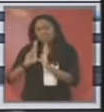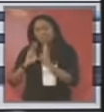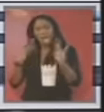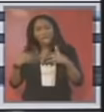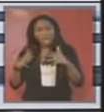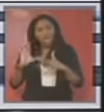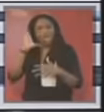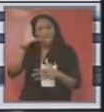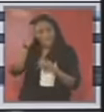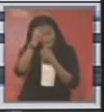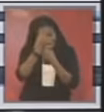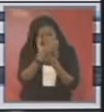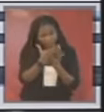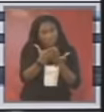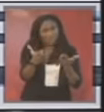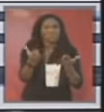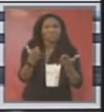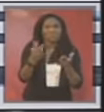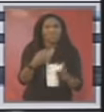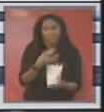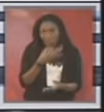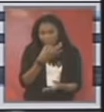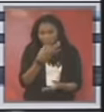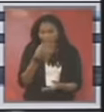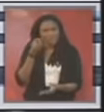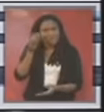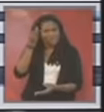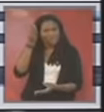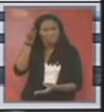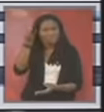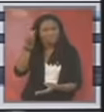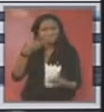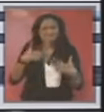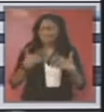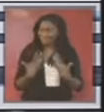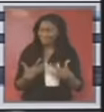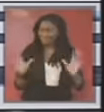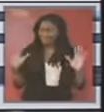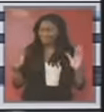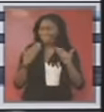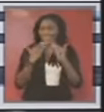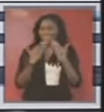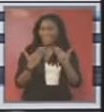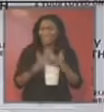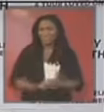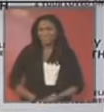findings, of course, recommendations in the near future. I will end at this point. Thank you.